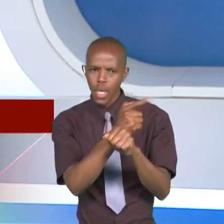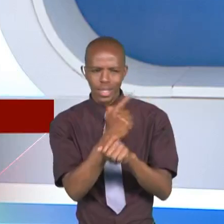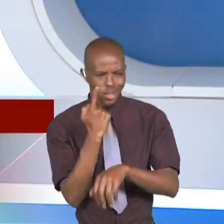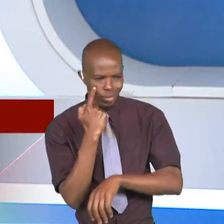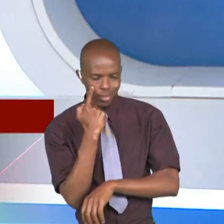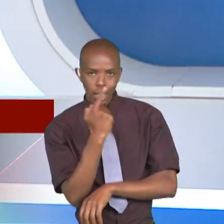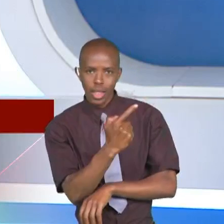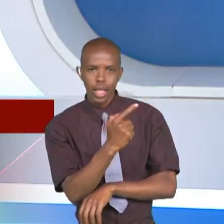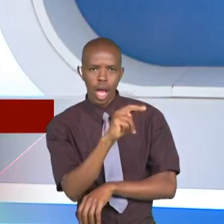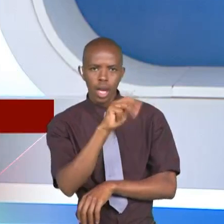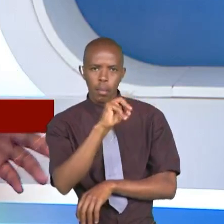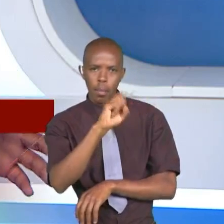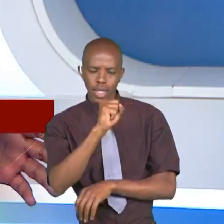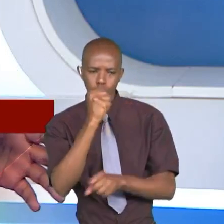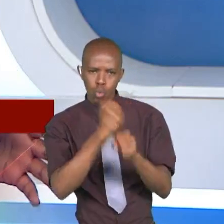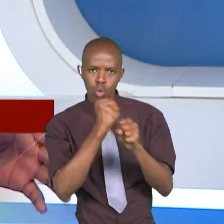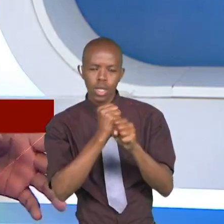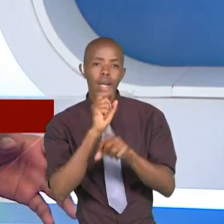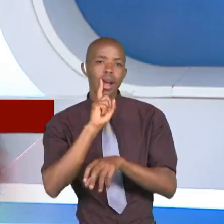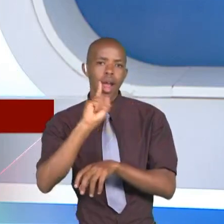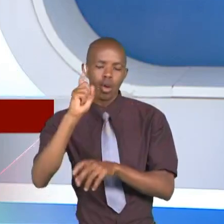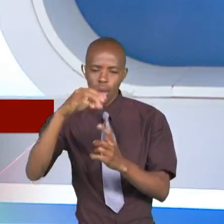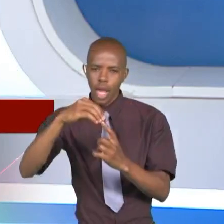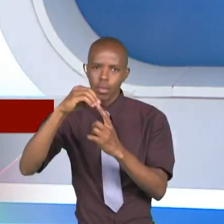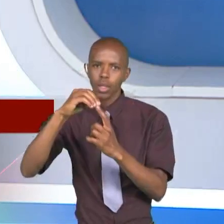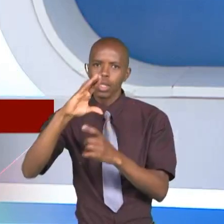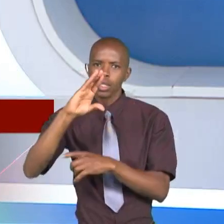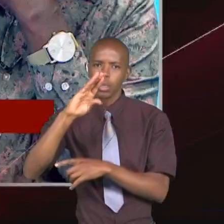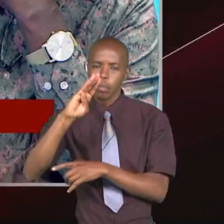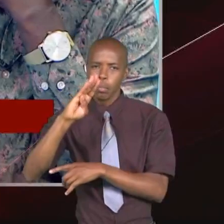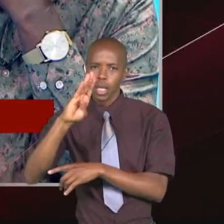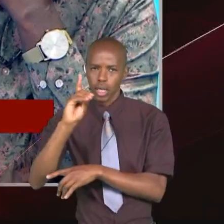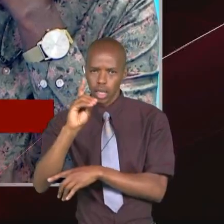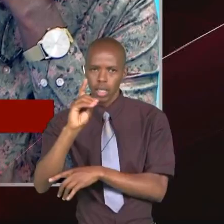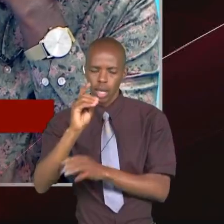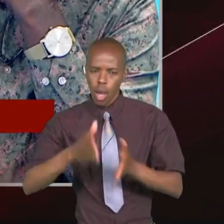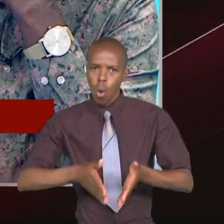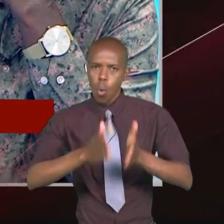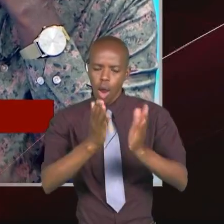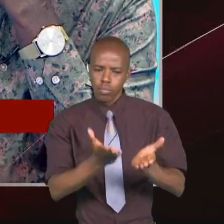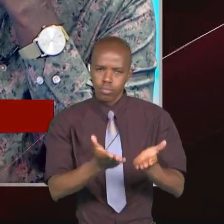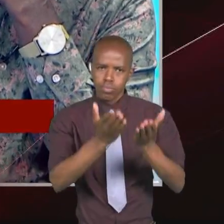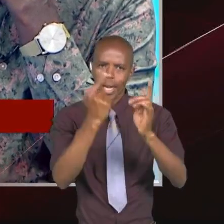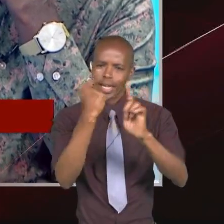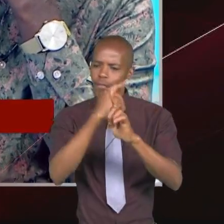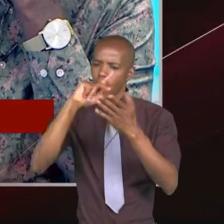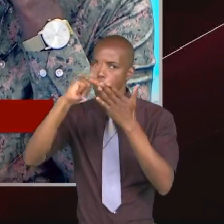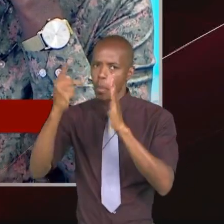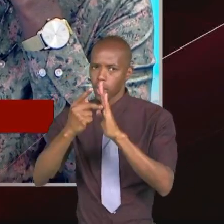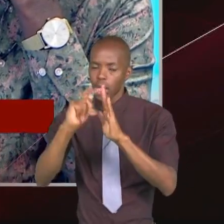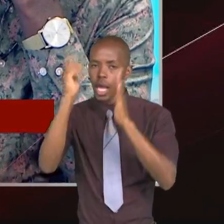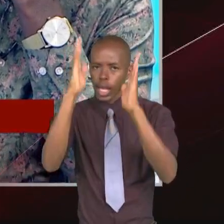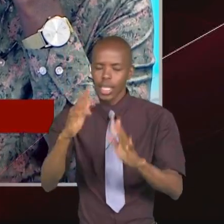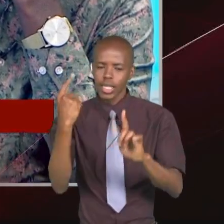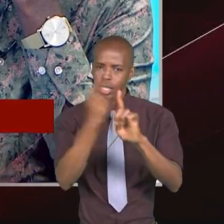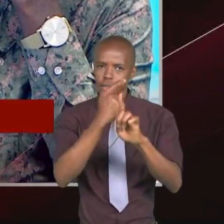what the NMS has been doing in Nairobi, especially the CBD, like recarpeting of roads and other multiple projects. Kenyans from